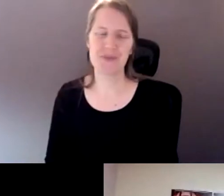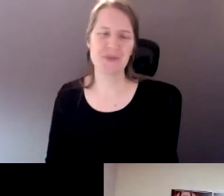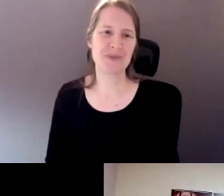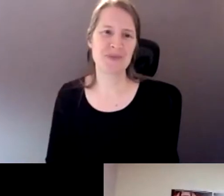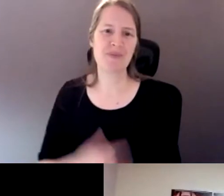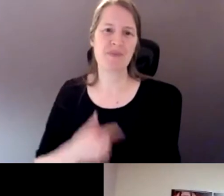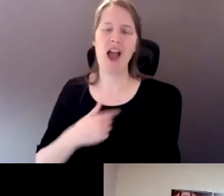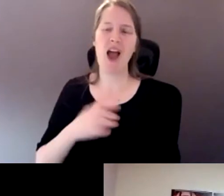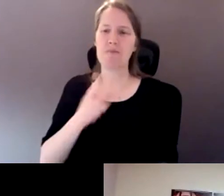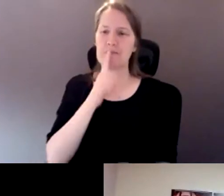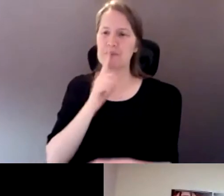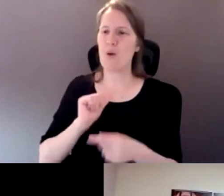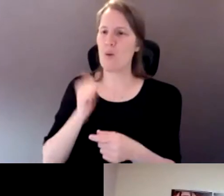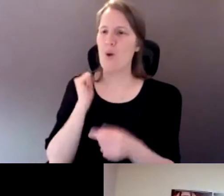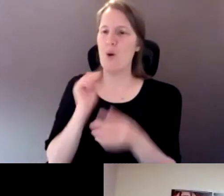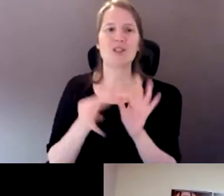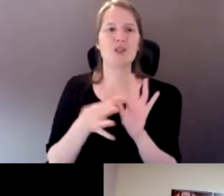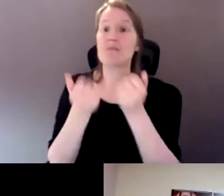to interpret that question on her behalf.